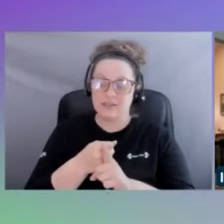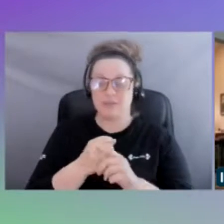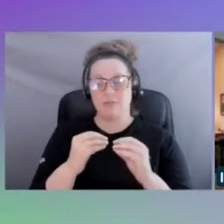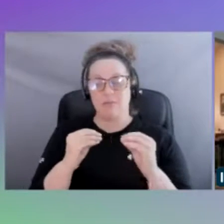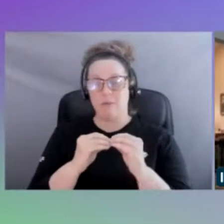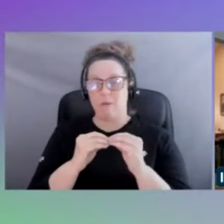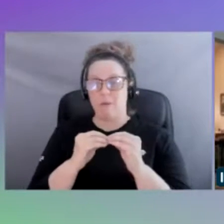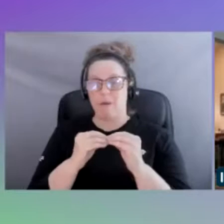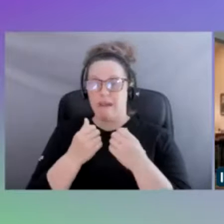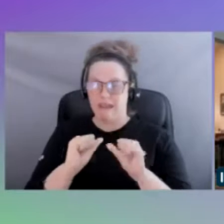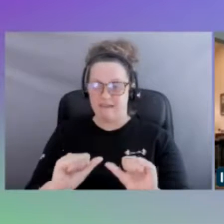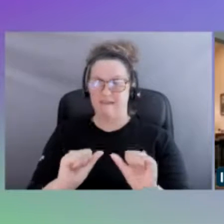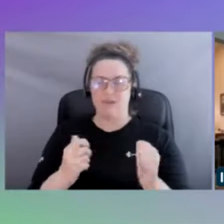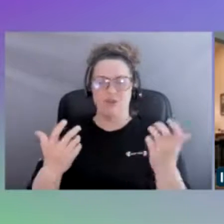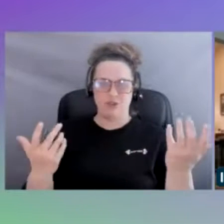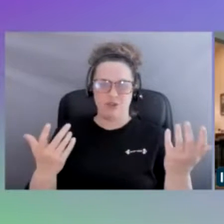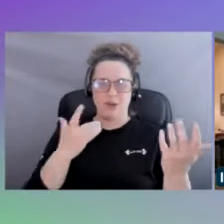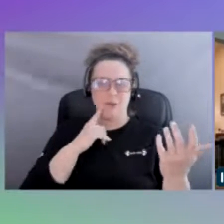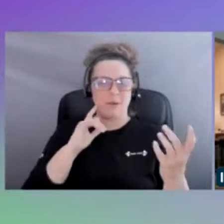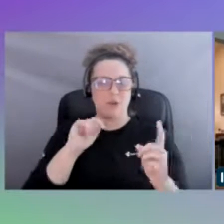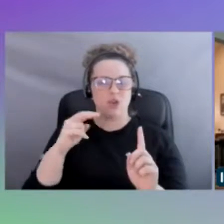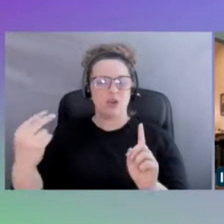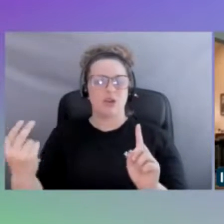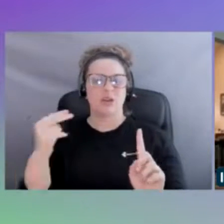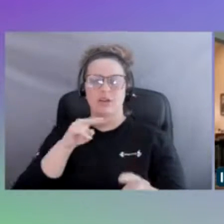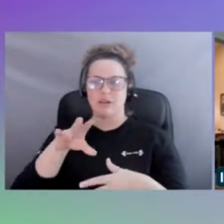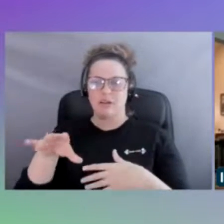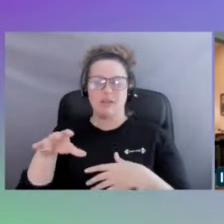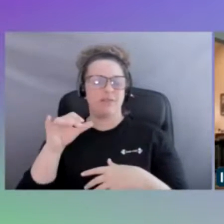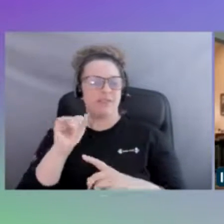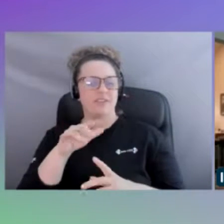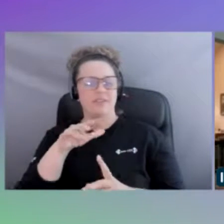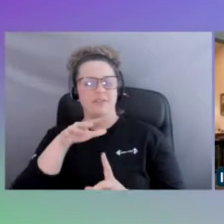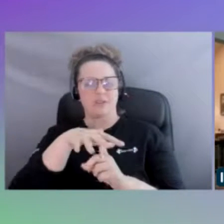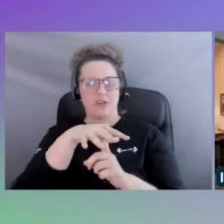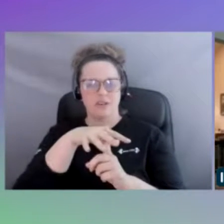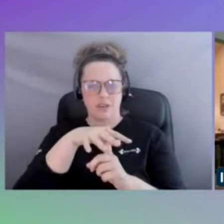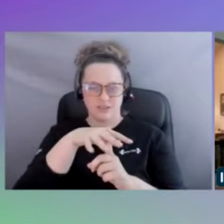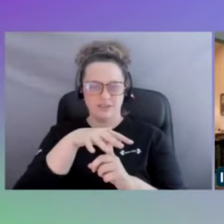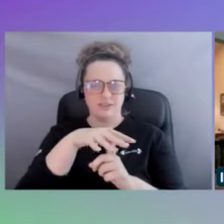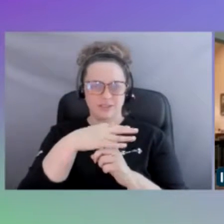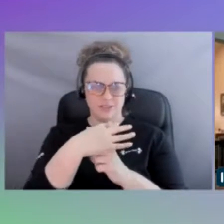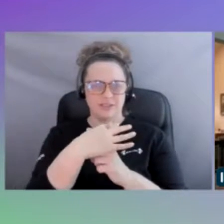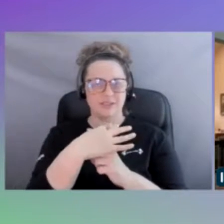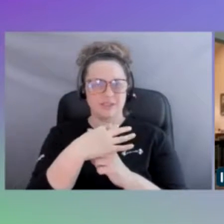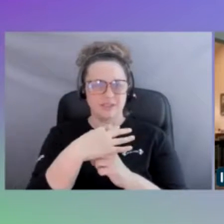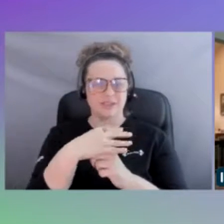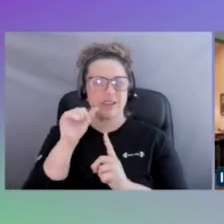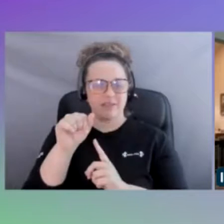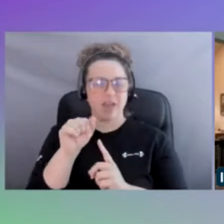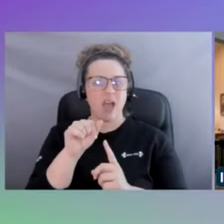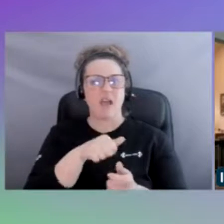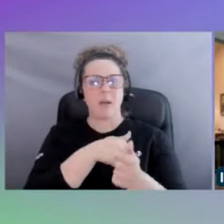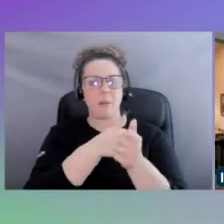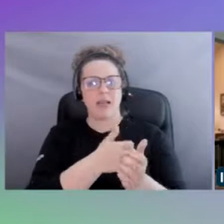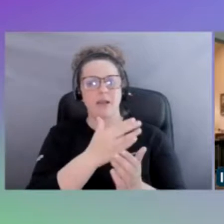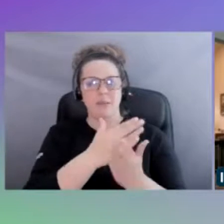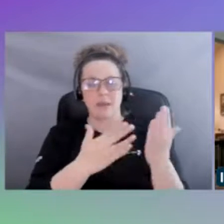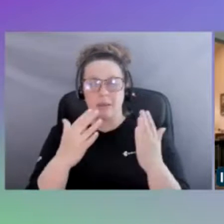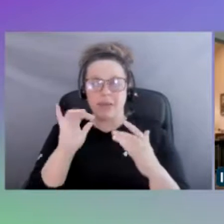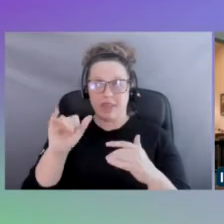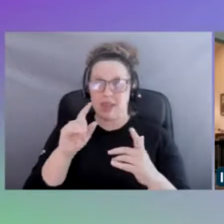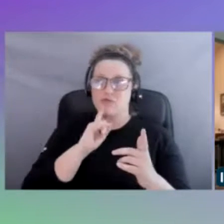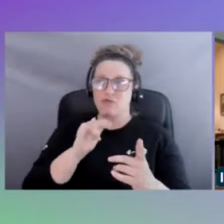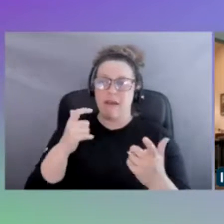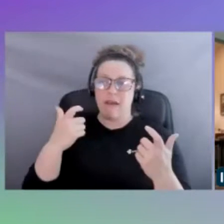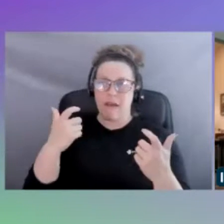effort. But let's look at it in the context of this compliance piece. Maybe that is the way it has to be this time, because you truly